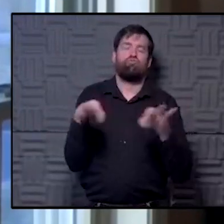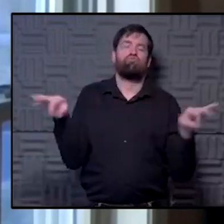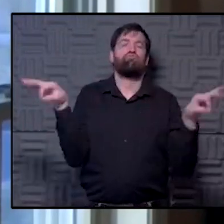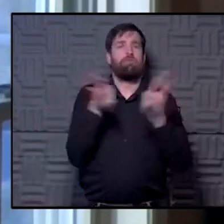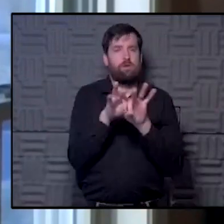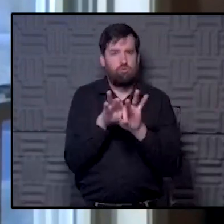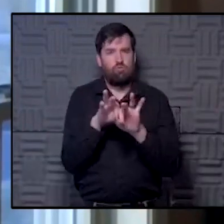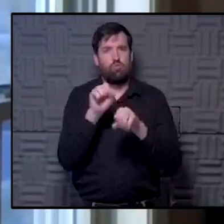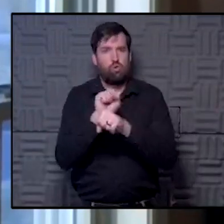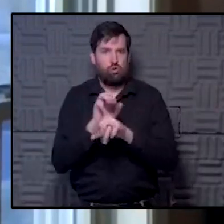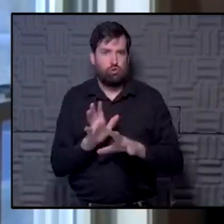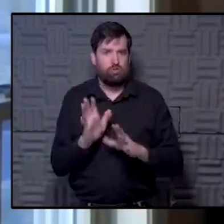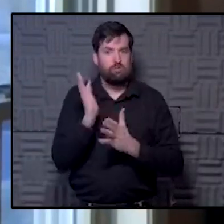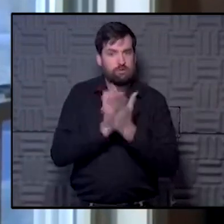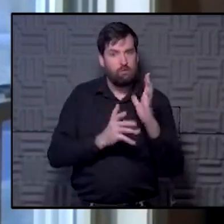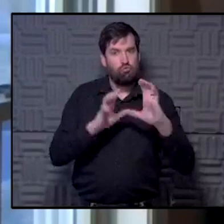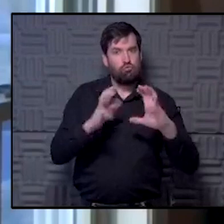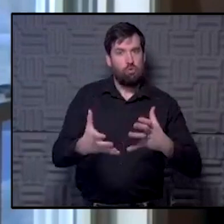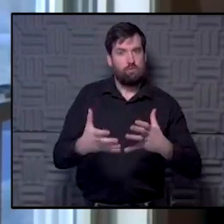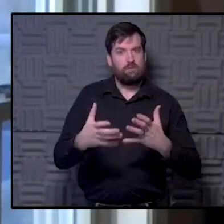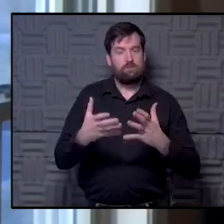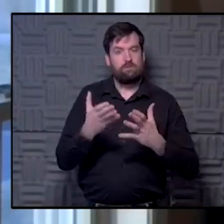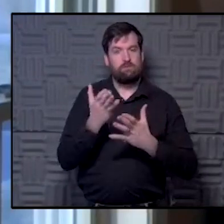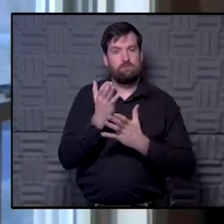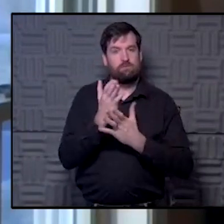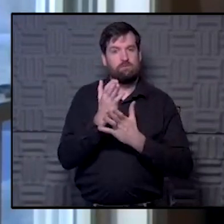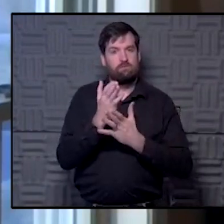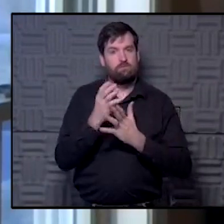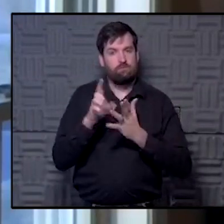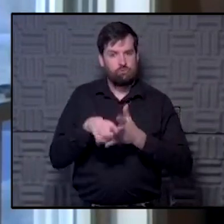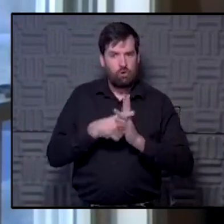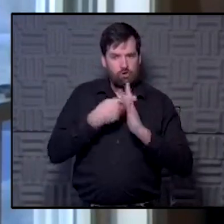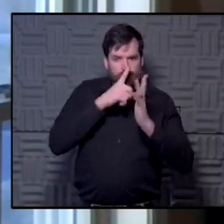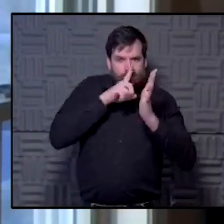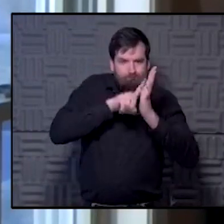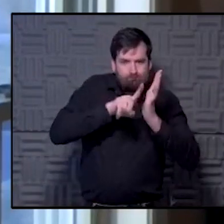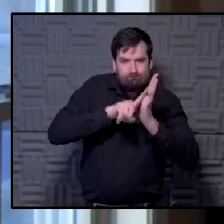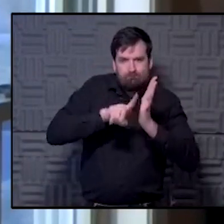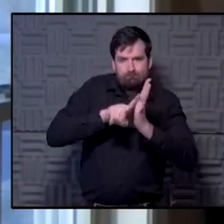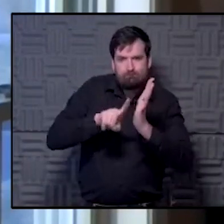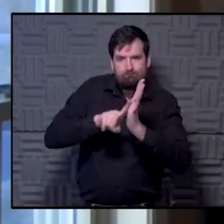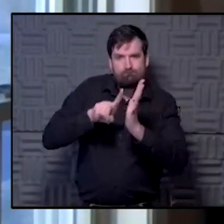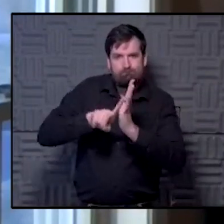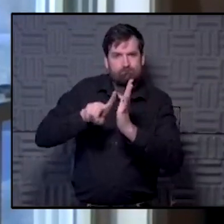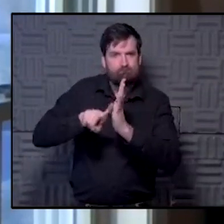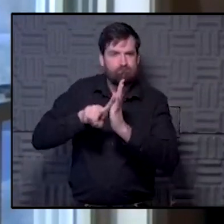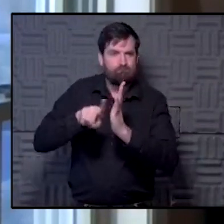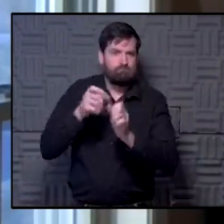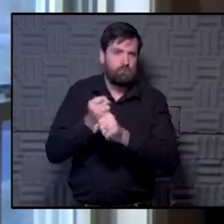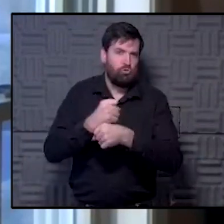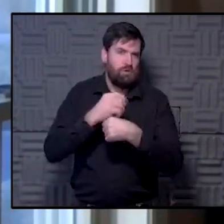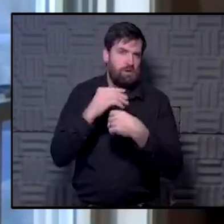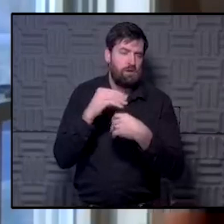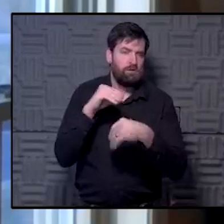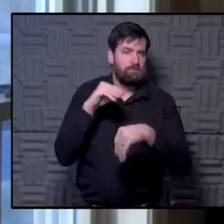So there were some groups who really started to dive into creating guidance